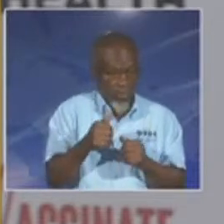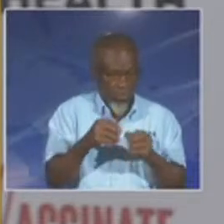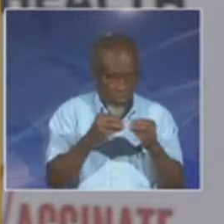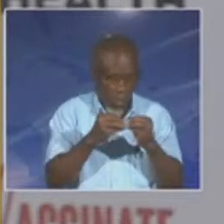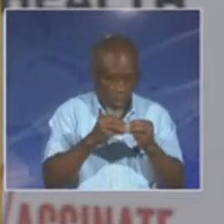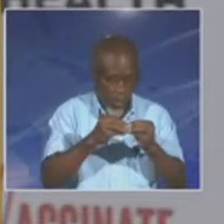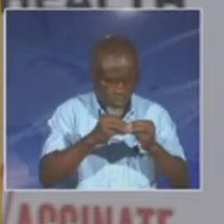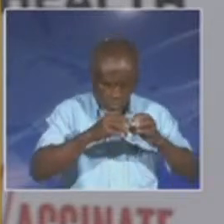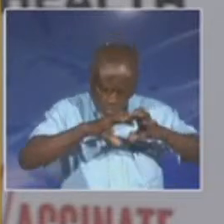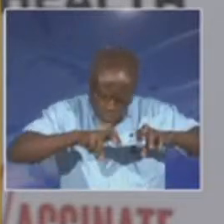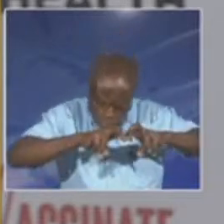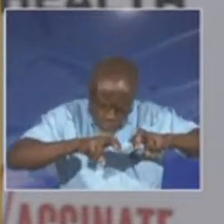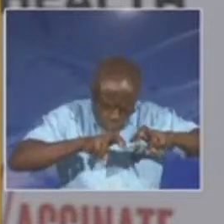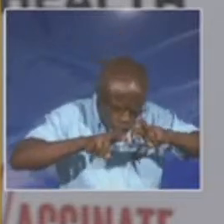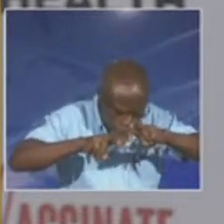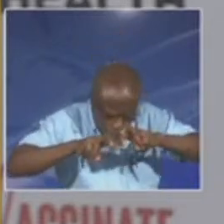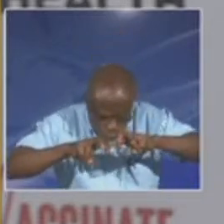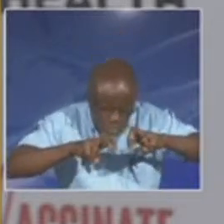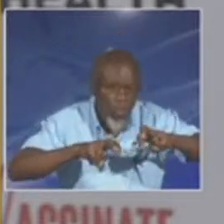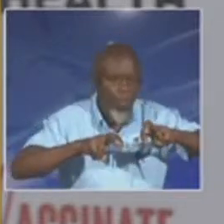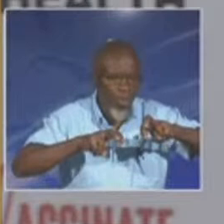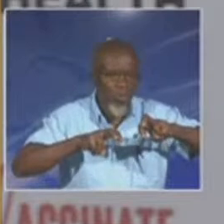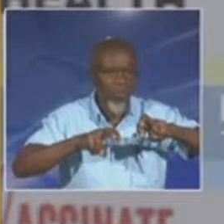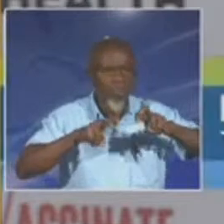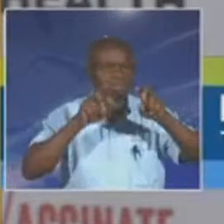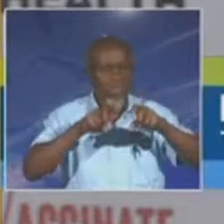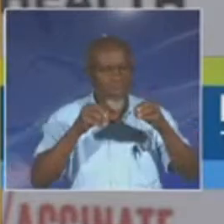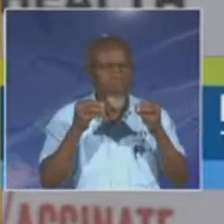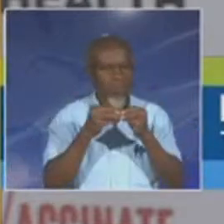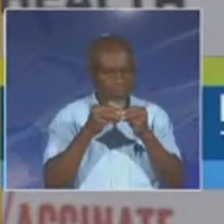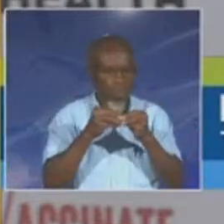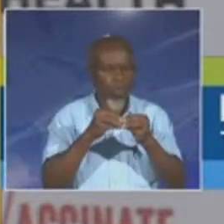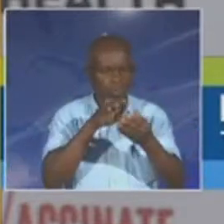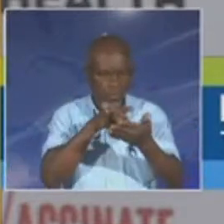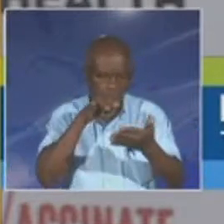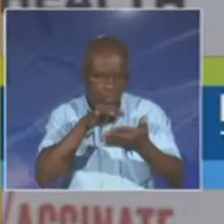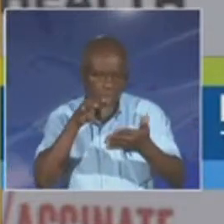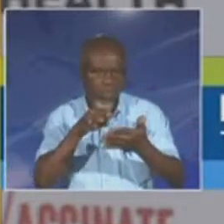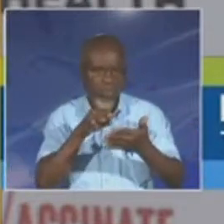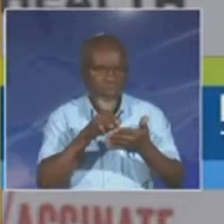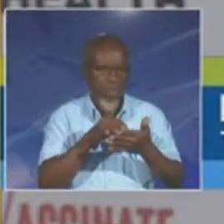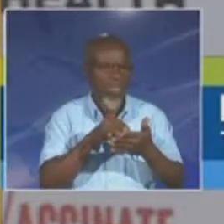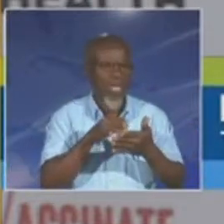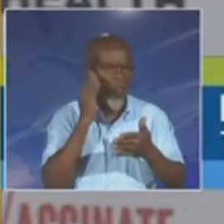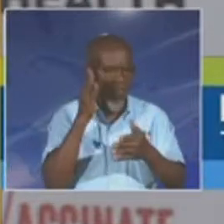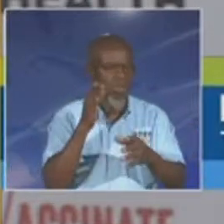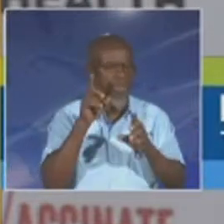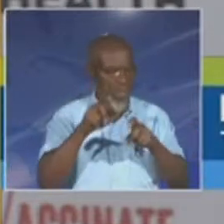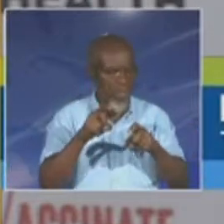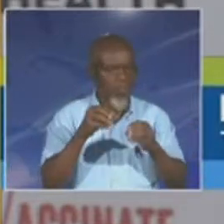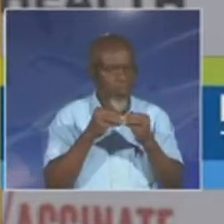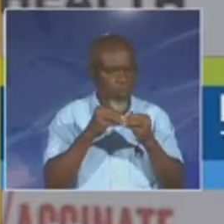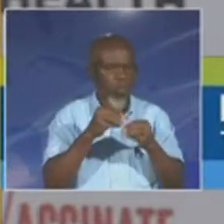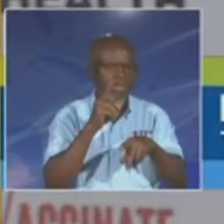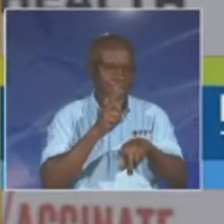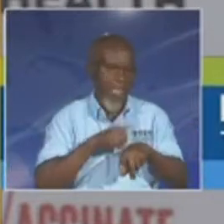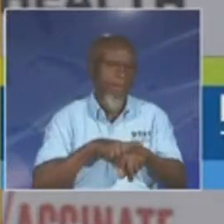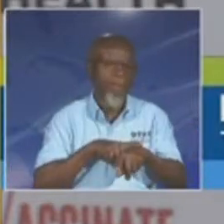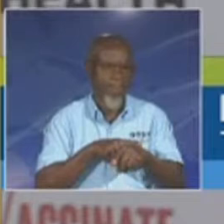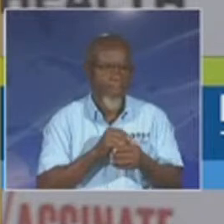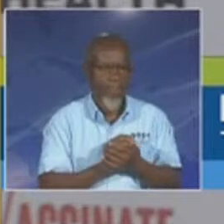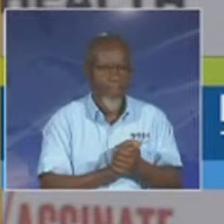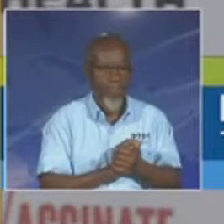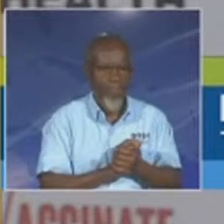sort of background work that is normally done with mortality data that takes a little longer. So you usually see formal